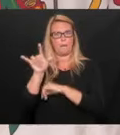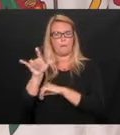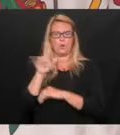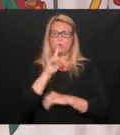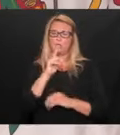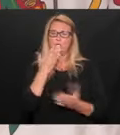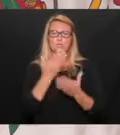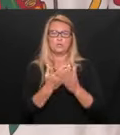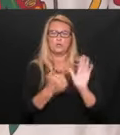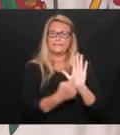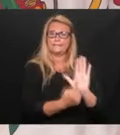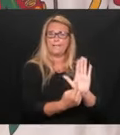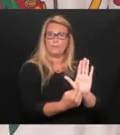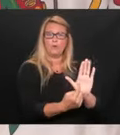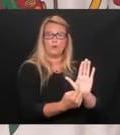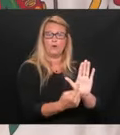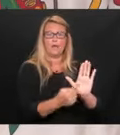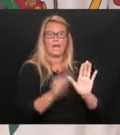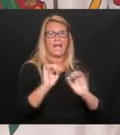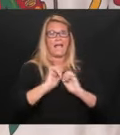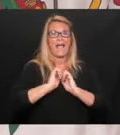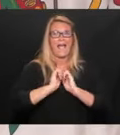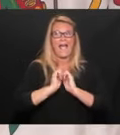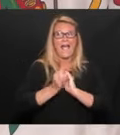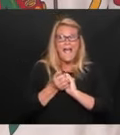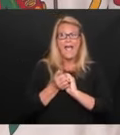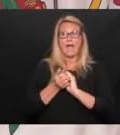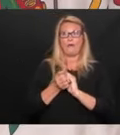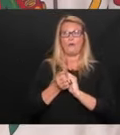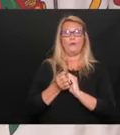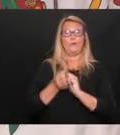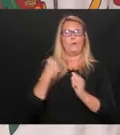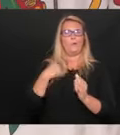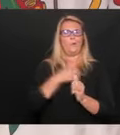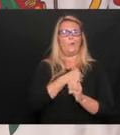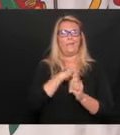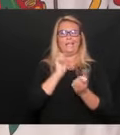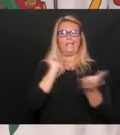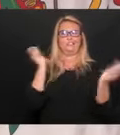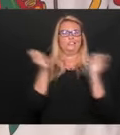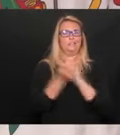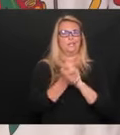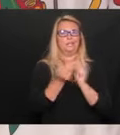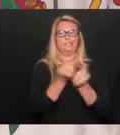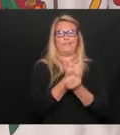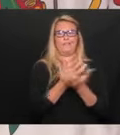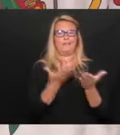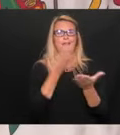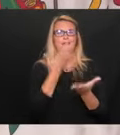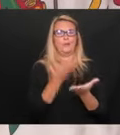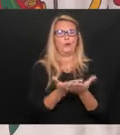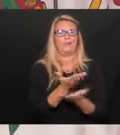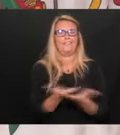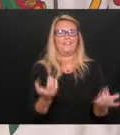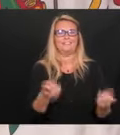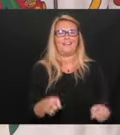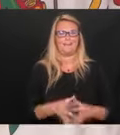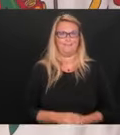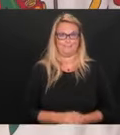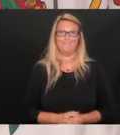of absolutely how investment absolutely turns the key to make all kinds of goodness happen.